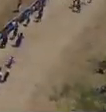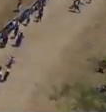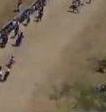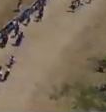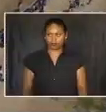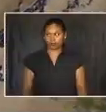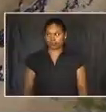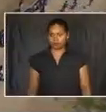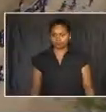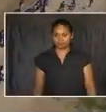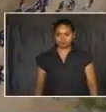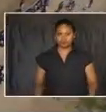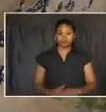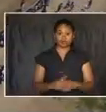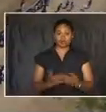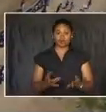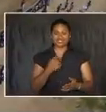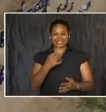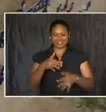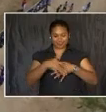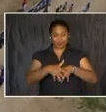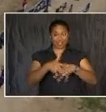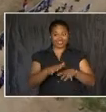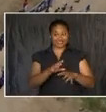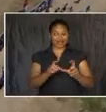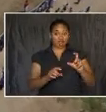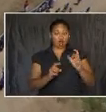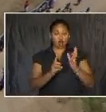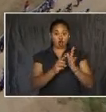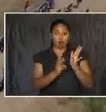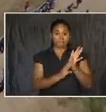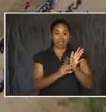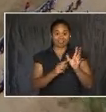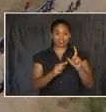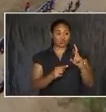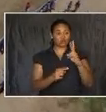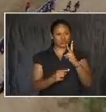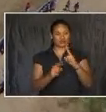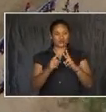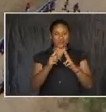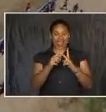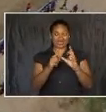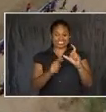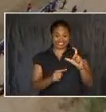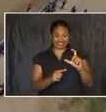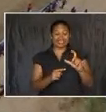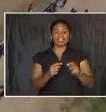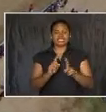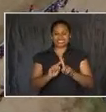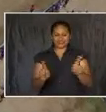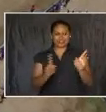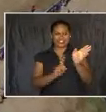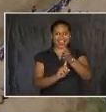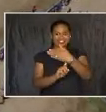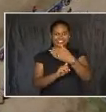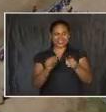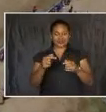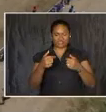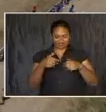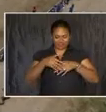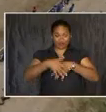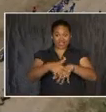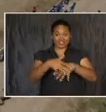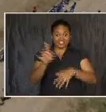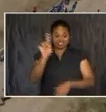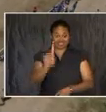parade commander, parade 2IC, and the colors that were trooped today.